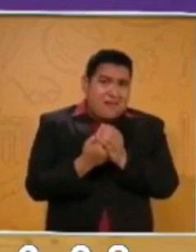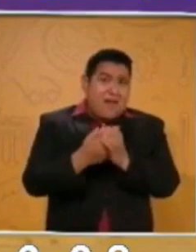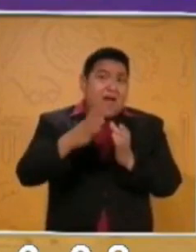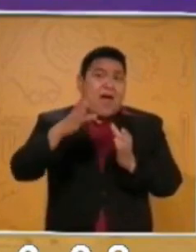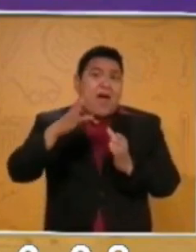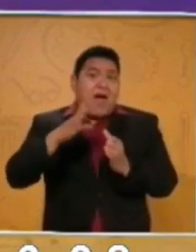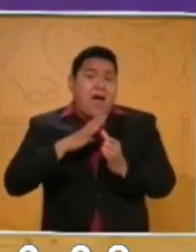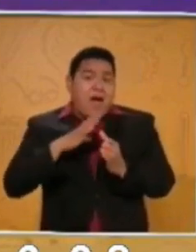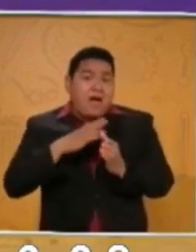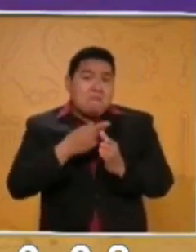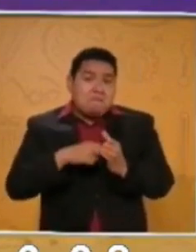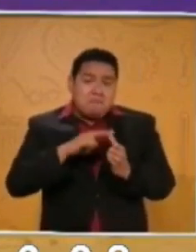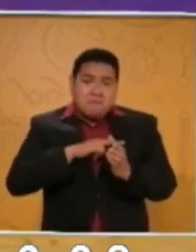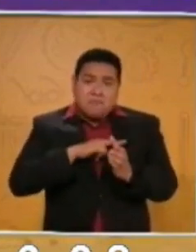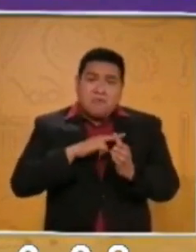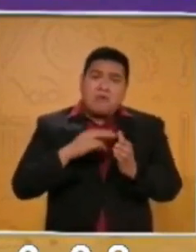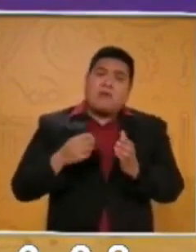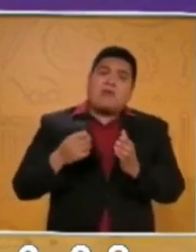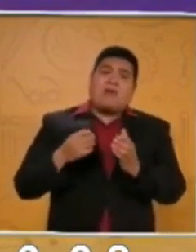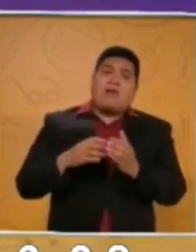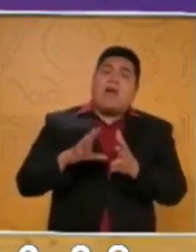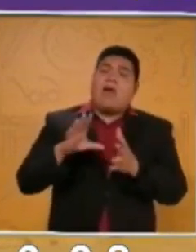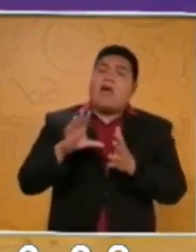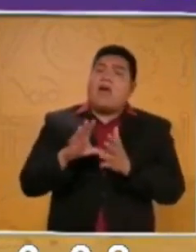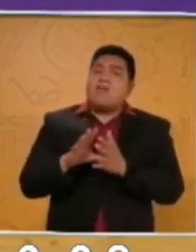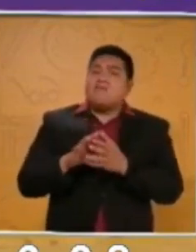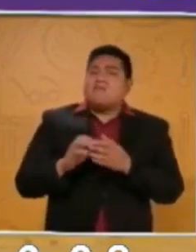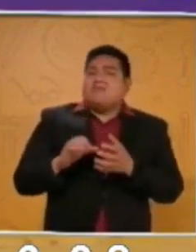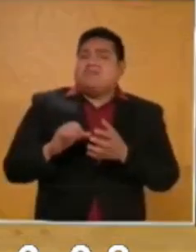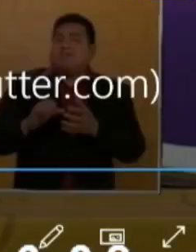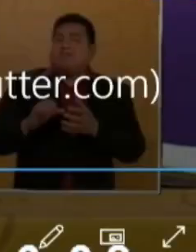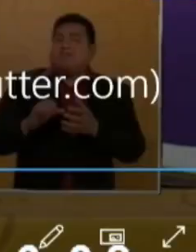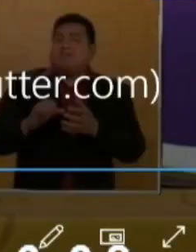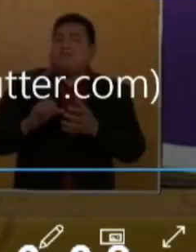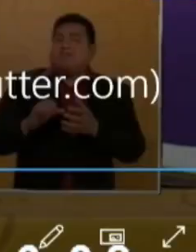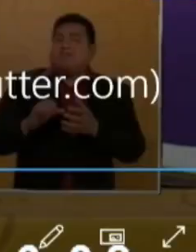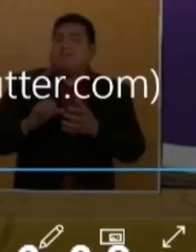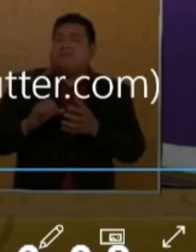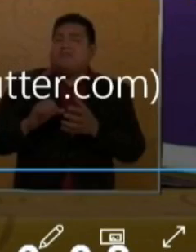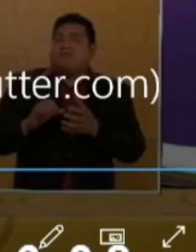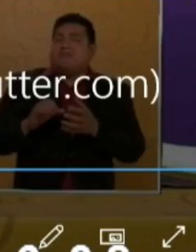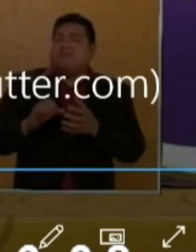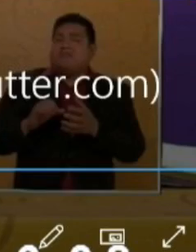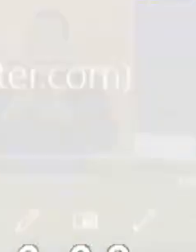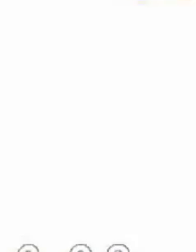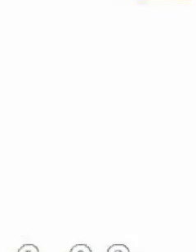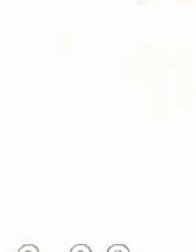una proteína y hay un ácido nucleico de los dos.